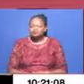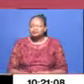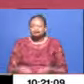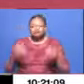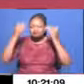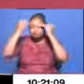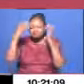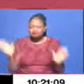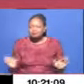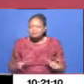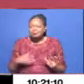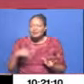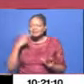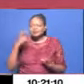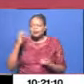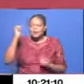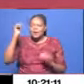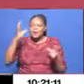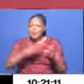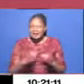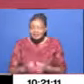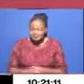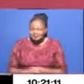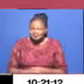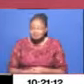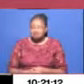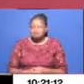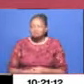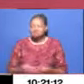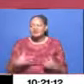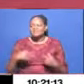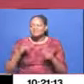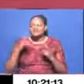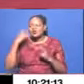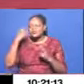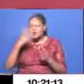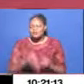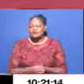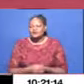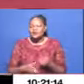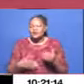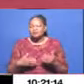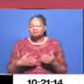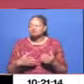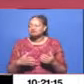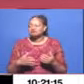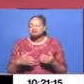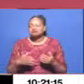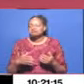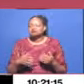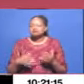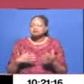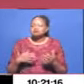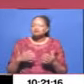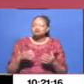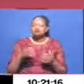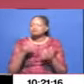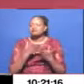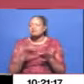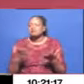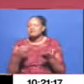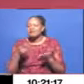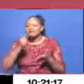Yeah, I even saw political parties, you're saying that, very beautiful codes of conduct. Almost every political party, you know, and people are signing before they go